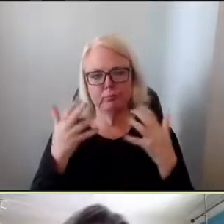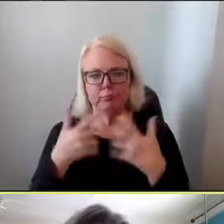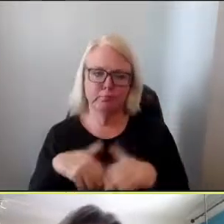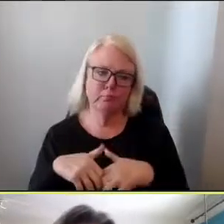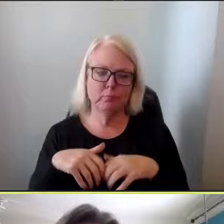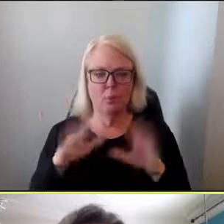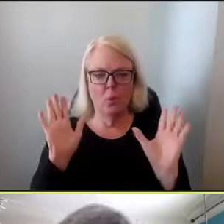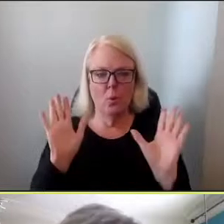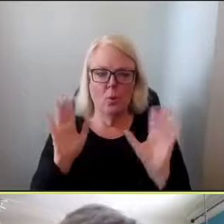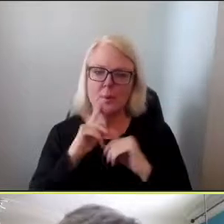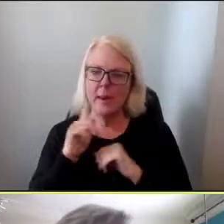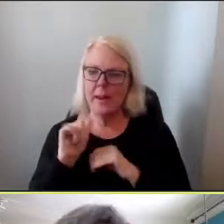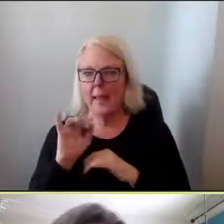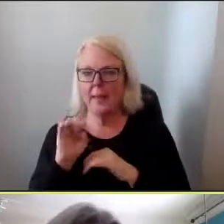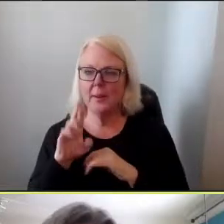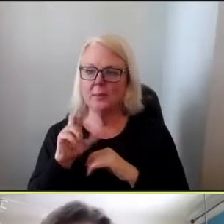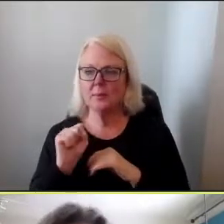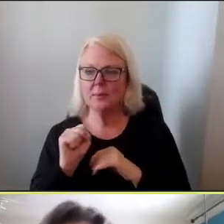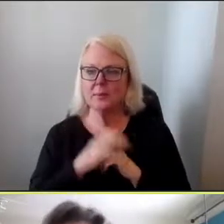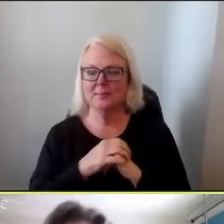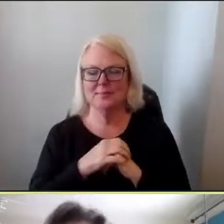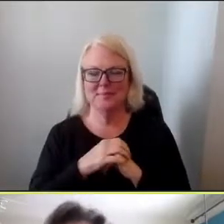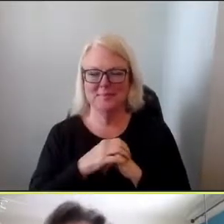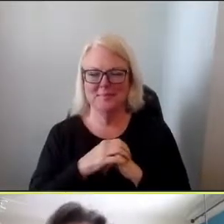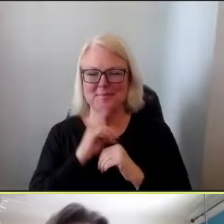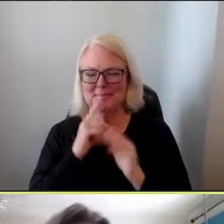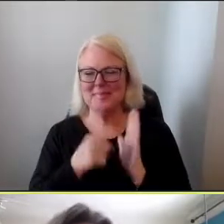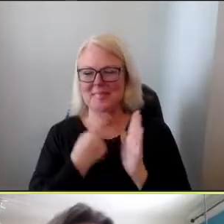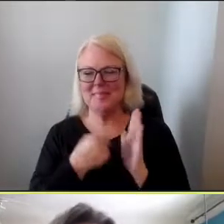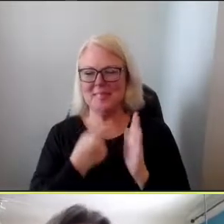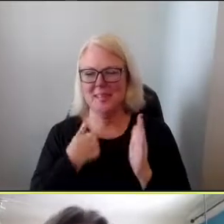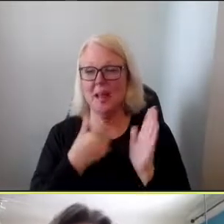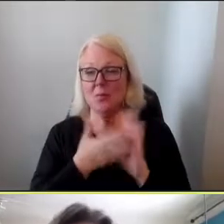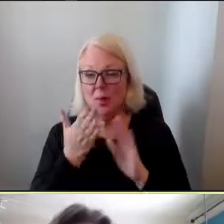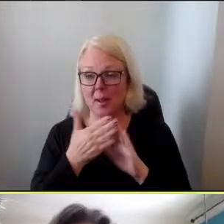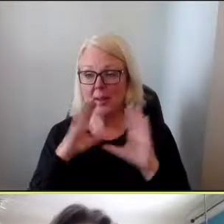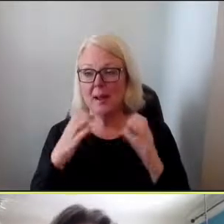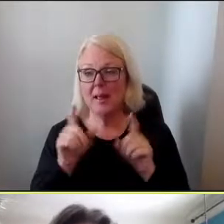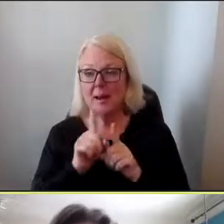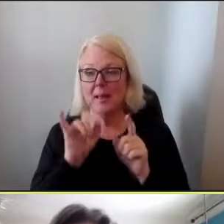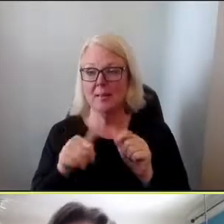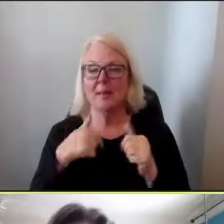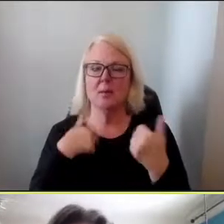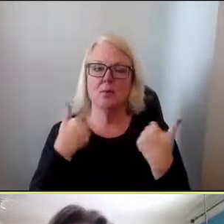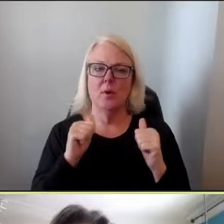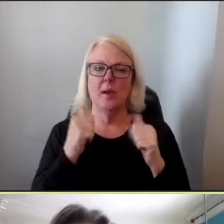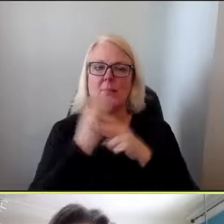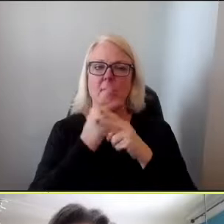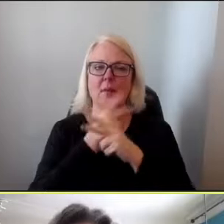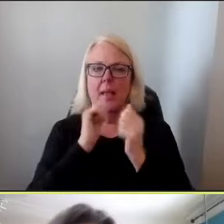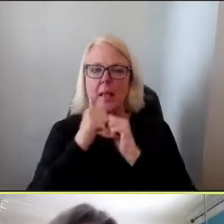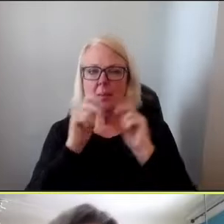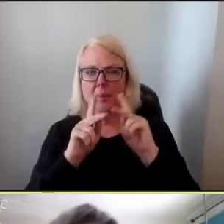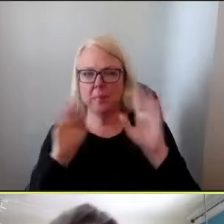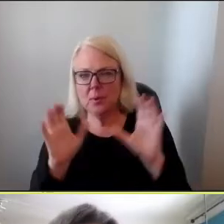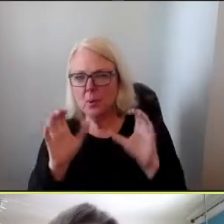boom, woo, layers. Sometimes I do run class like that. I kind of try to figure out how people are